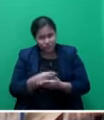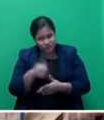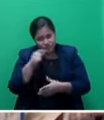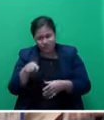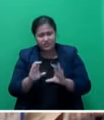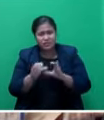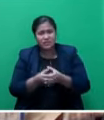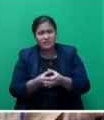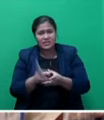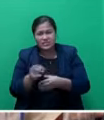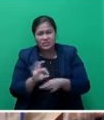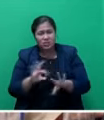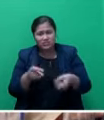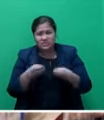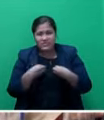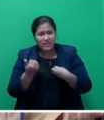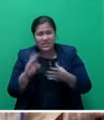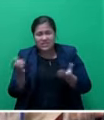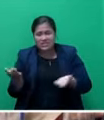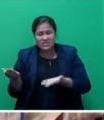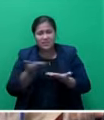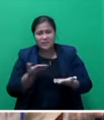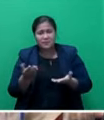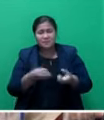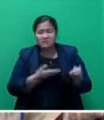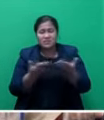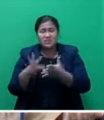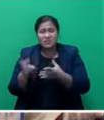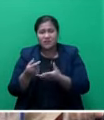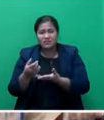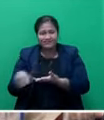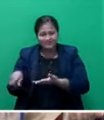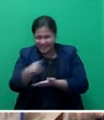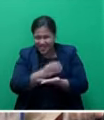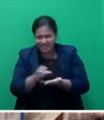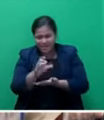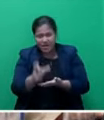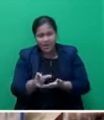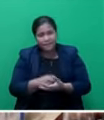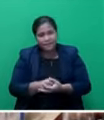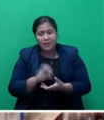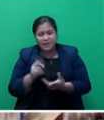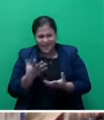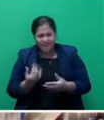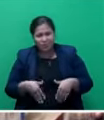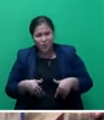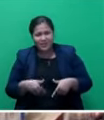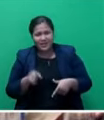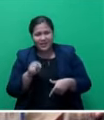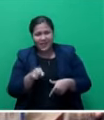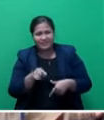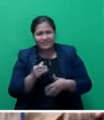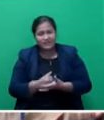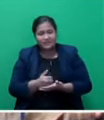not receive submissions from clients of the FPTCL. There are complaints that there is lack of accountability